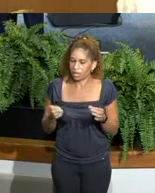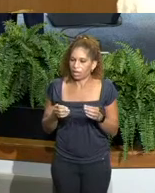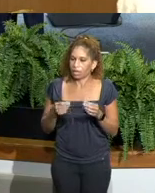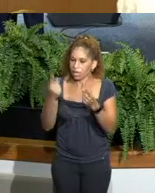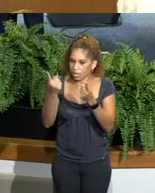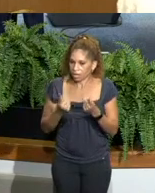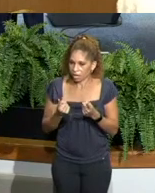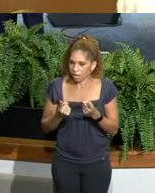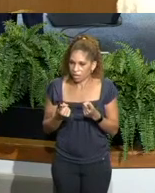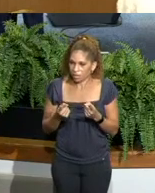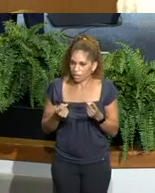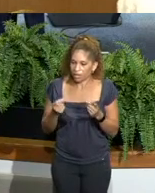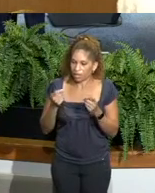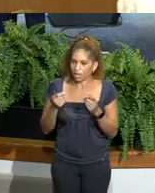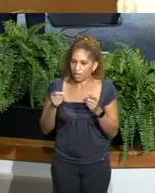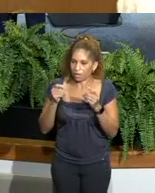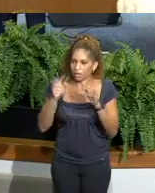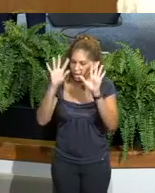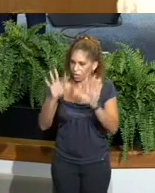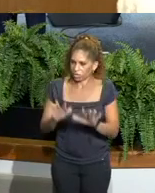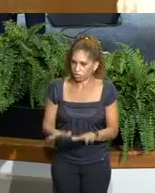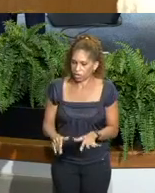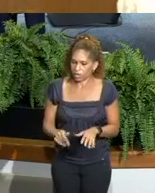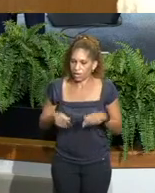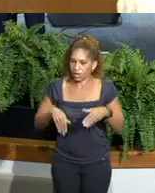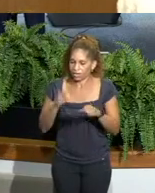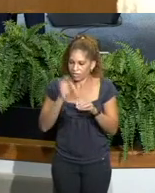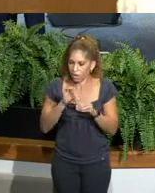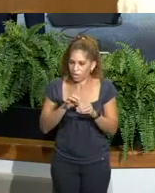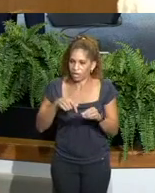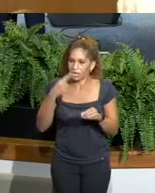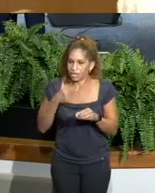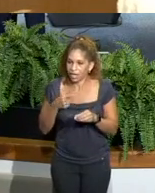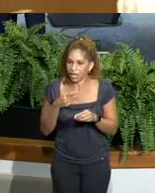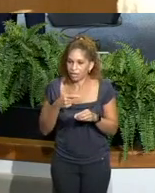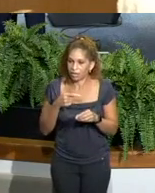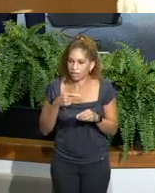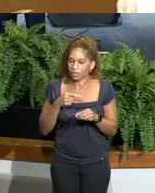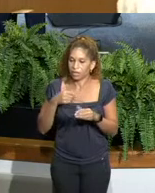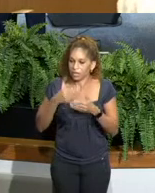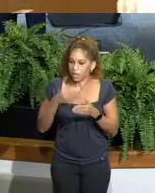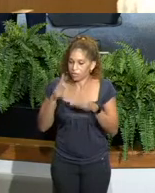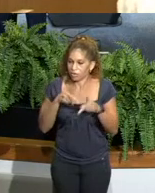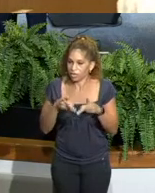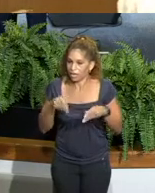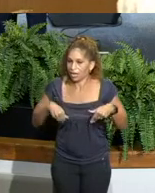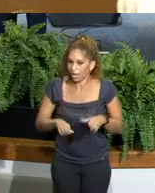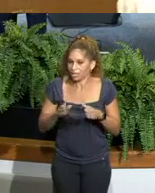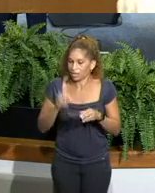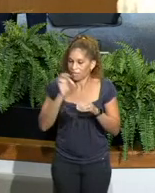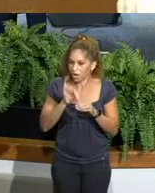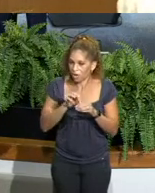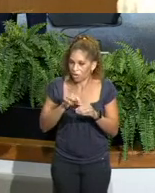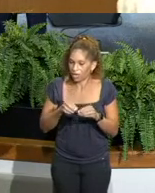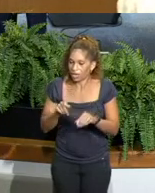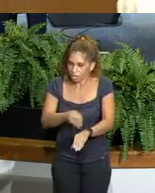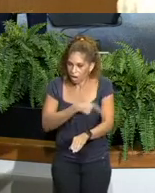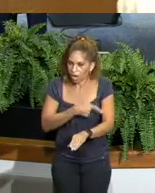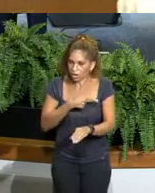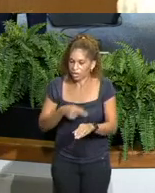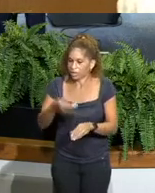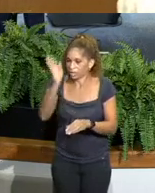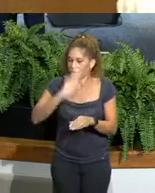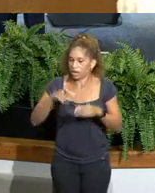righteousness like a mighty stream, let's vote. Tell your neighbor, let's vote. As long as God is greater than